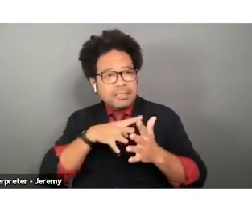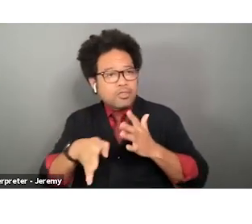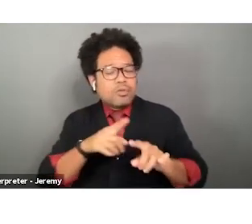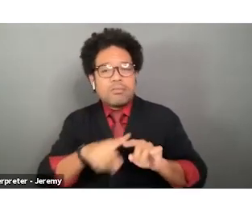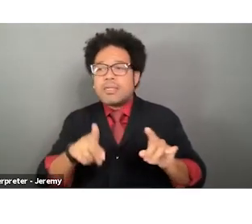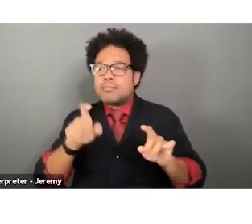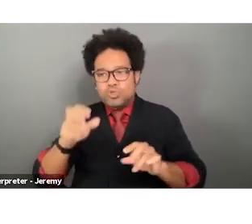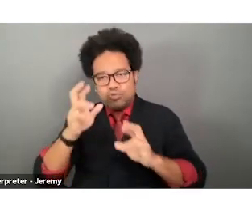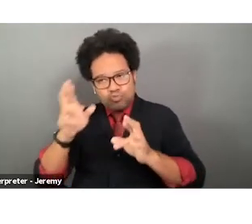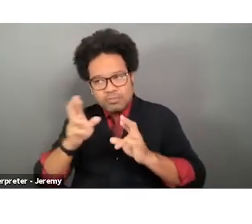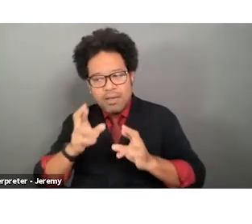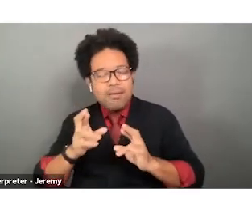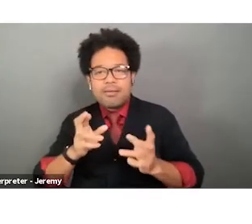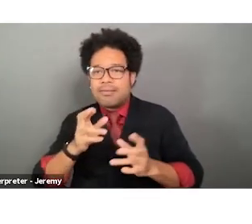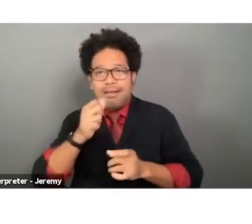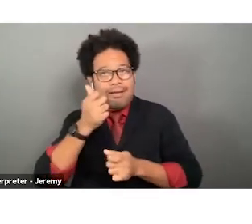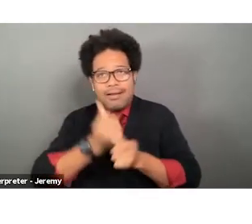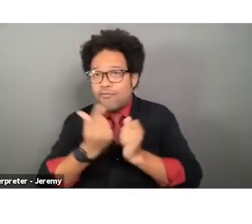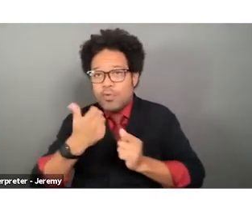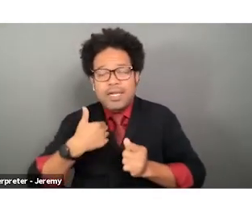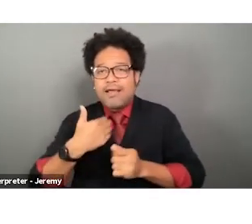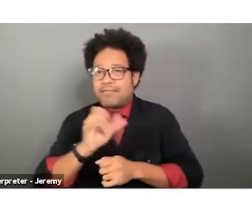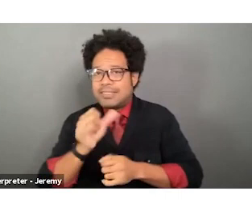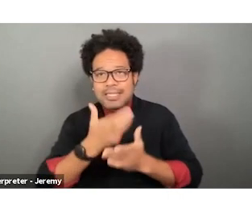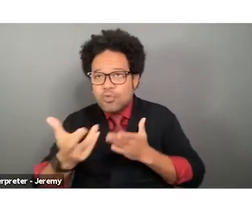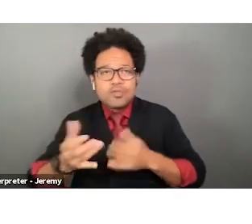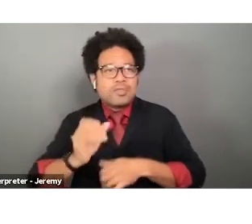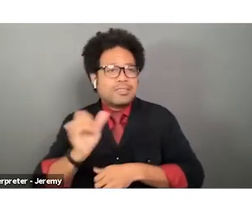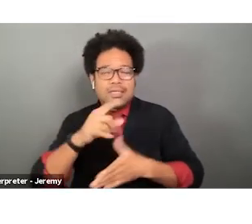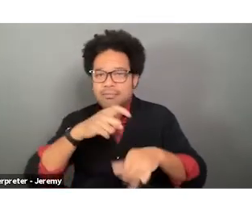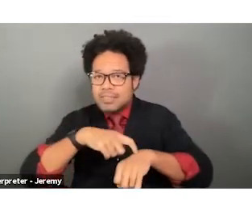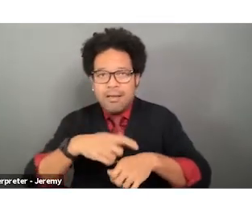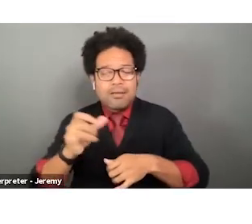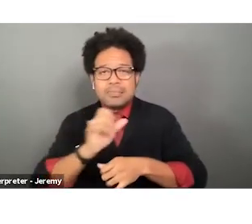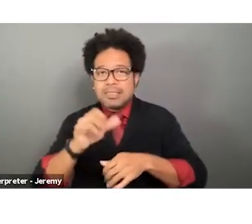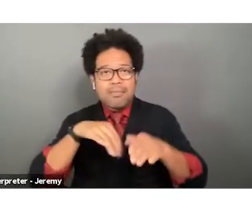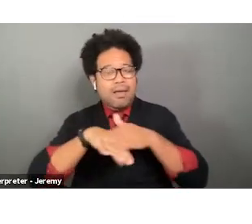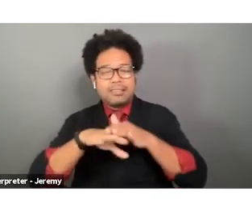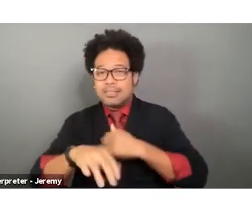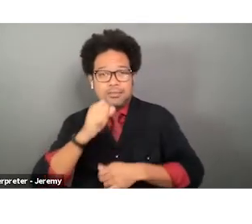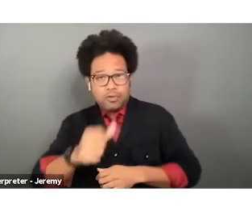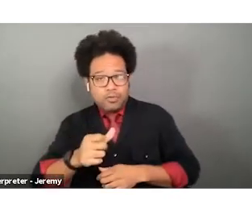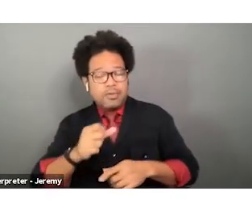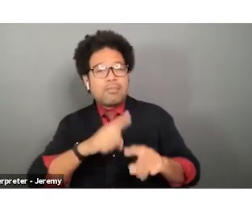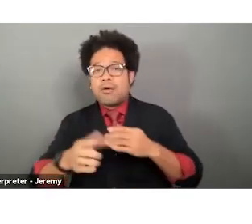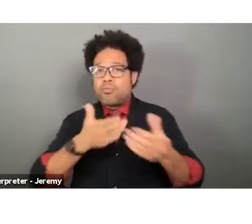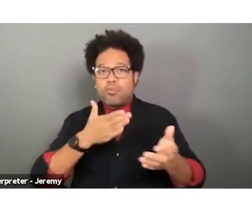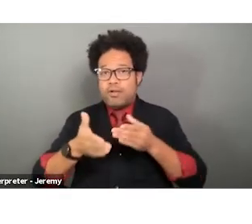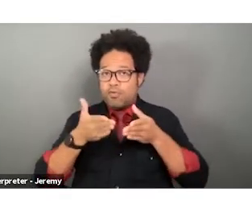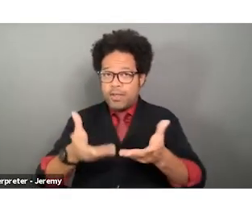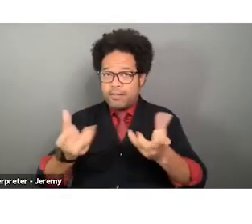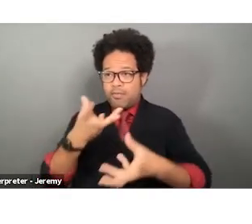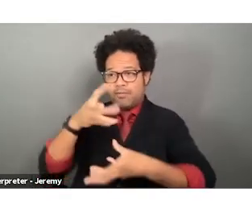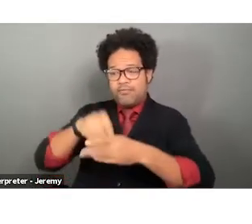really respect that. Like, not everyone has the same resources. Not everyone has the same time. Not everyone has the same access. But whatever way they want to step into the